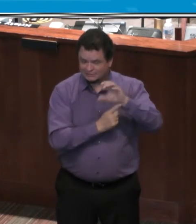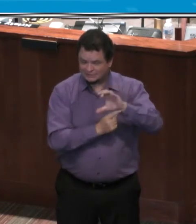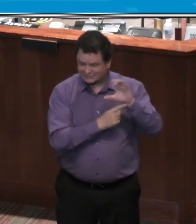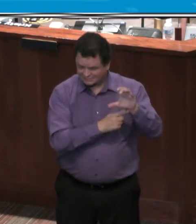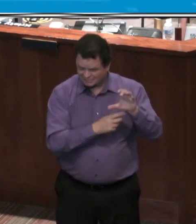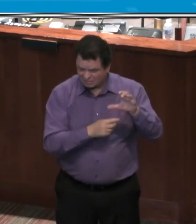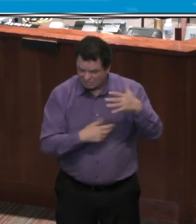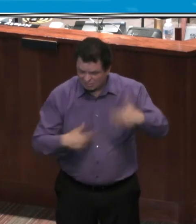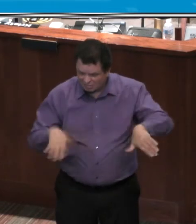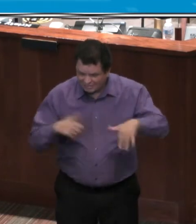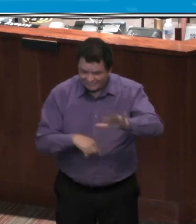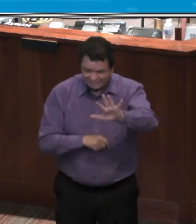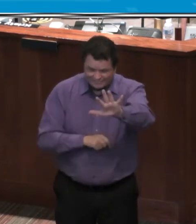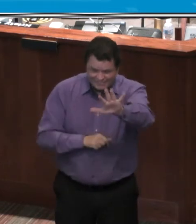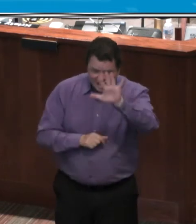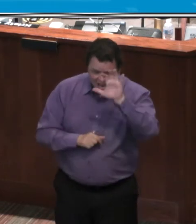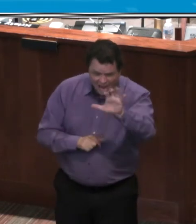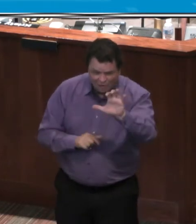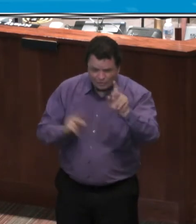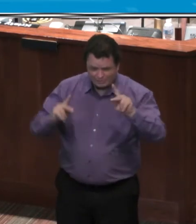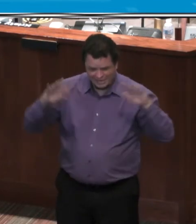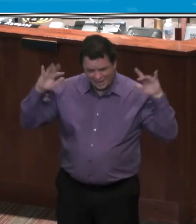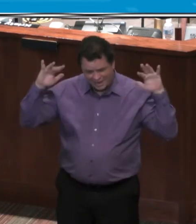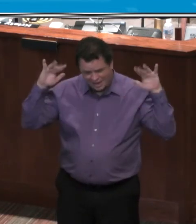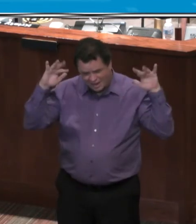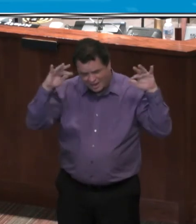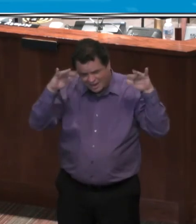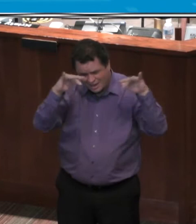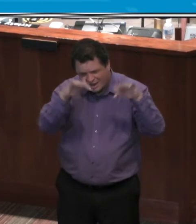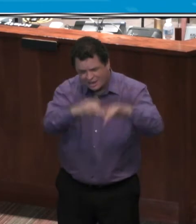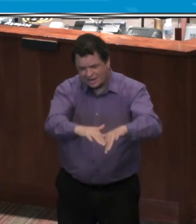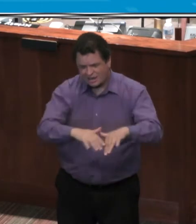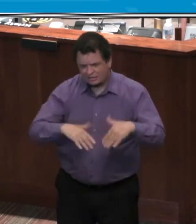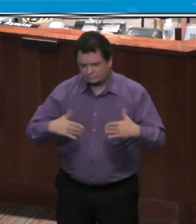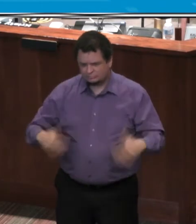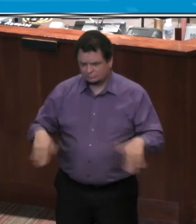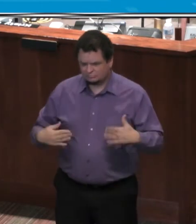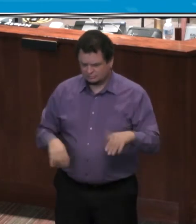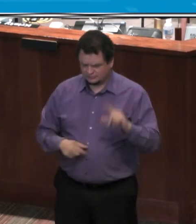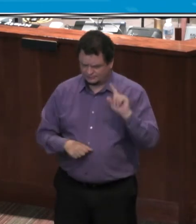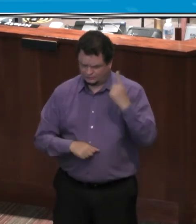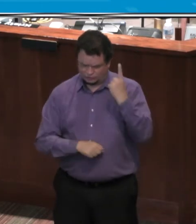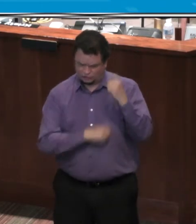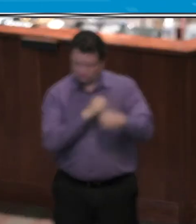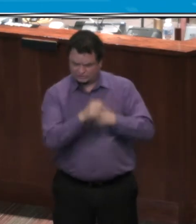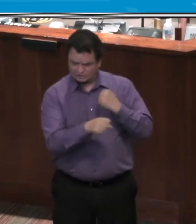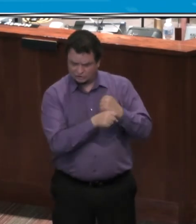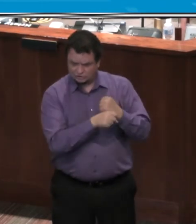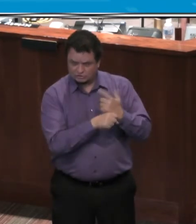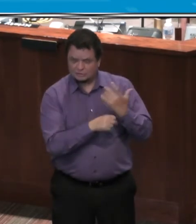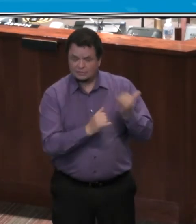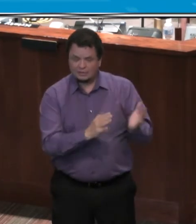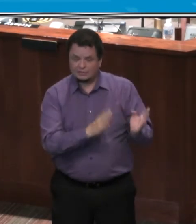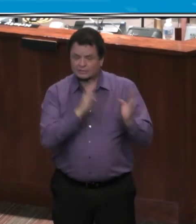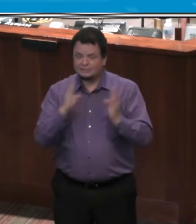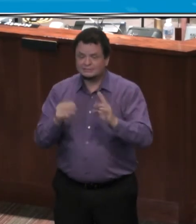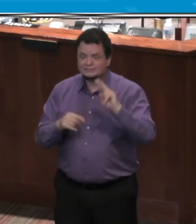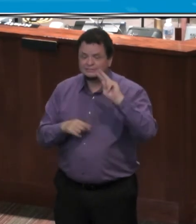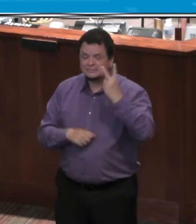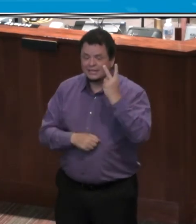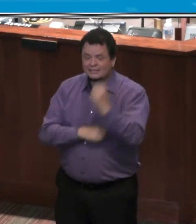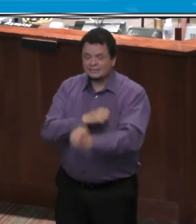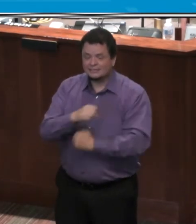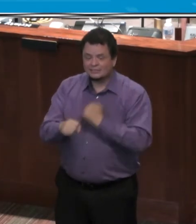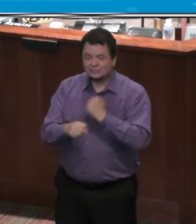of sad. And so the next year, RISE partnered with Cinco de Mayo and had the event